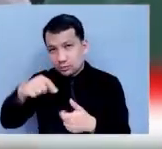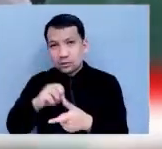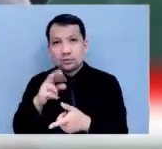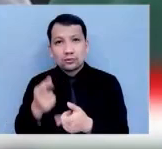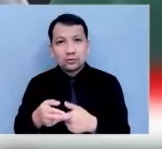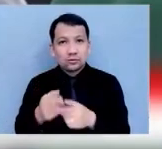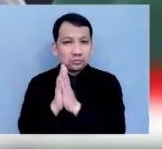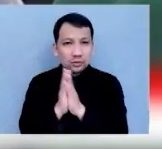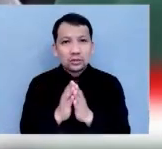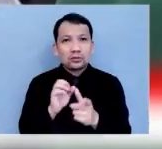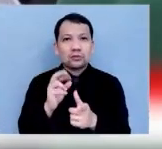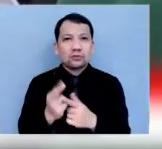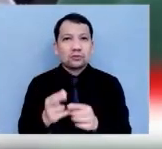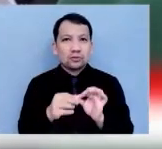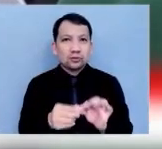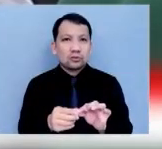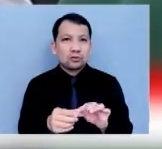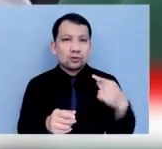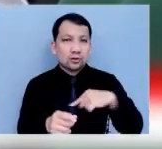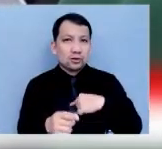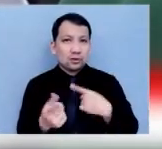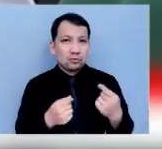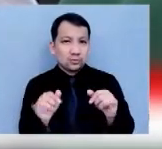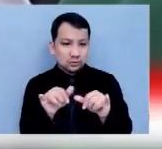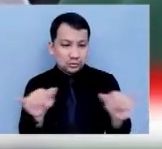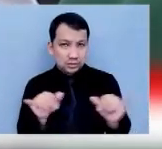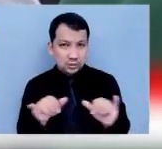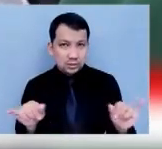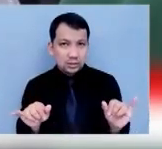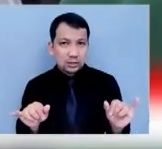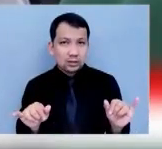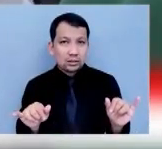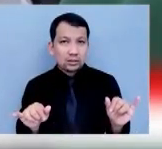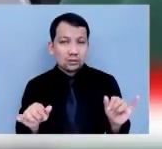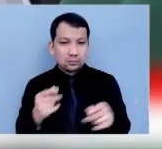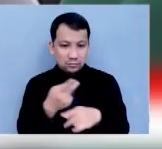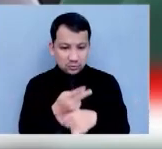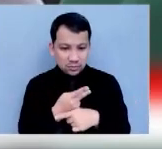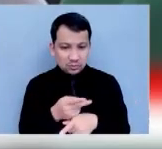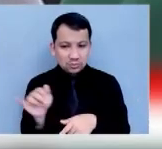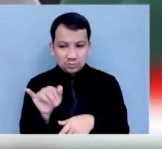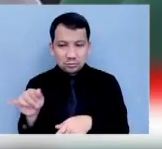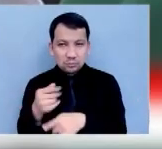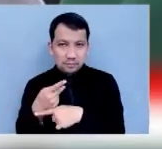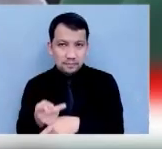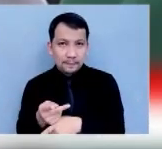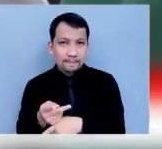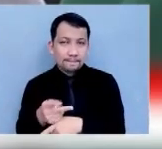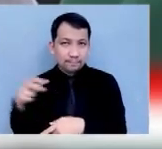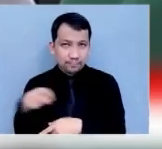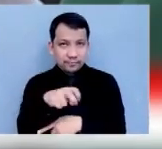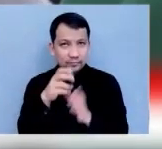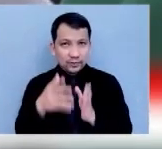Malaysia or any other country, we do have the same top products that we offer to a traveler. So they